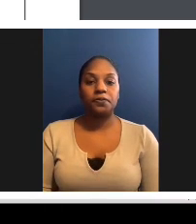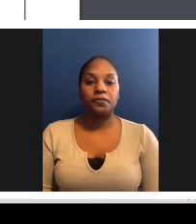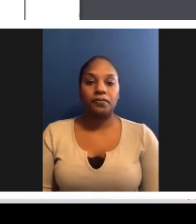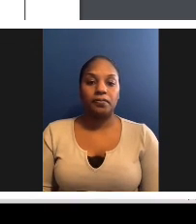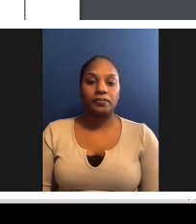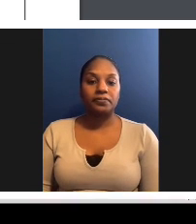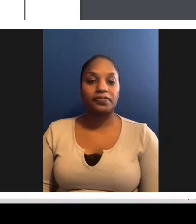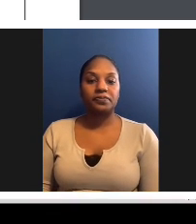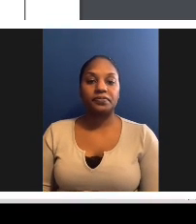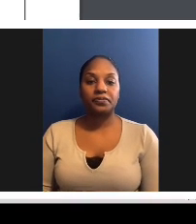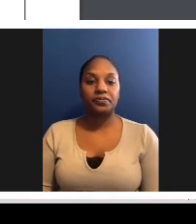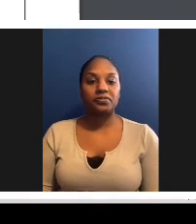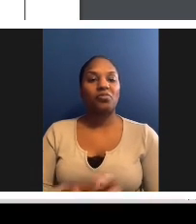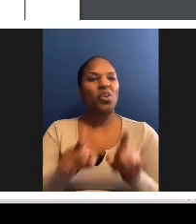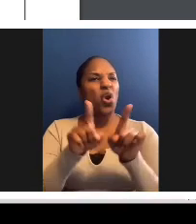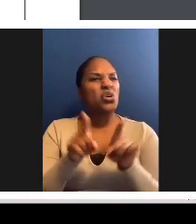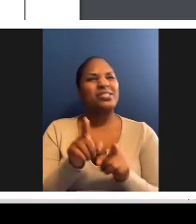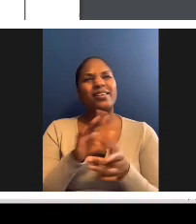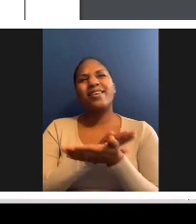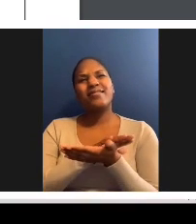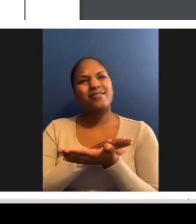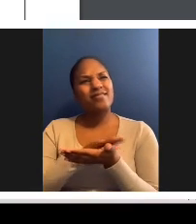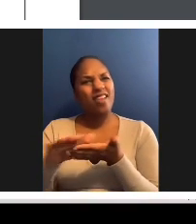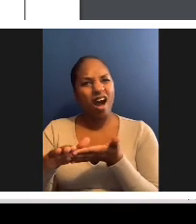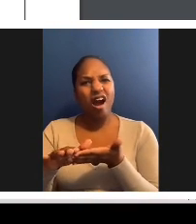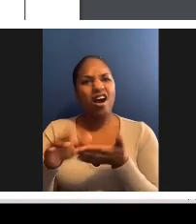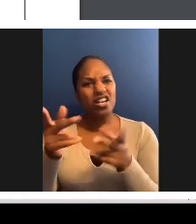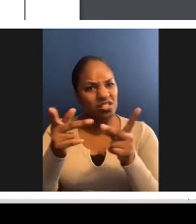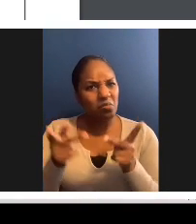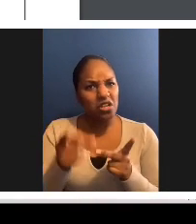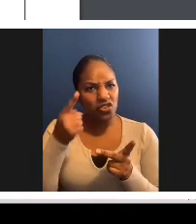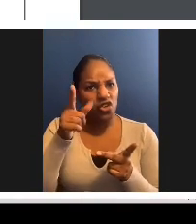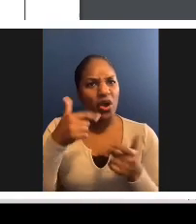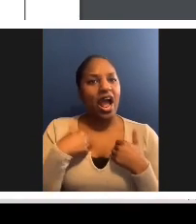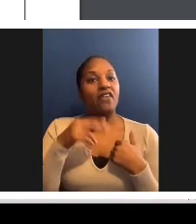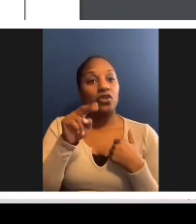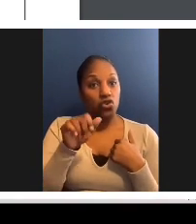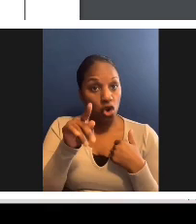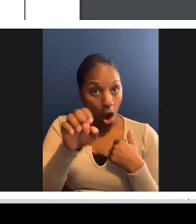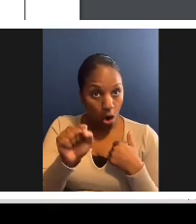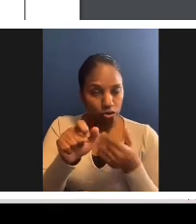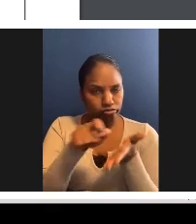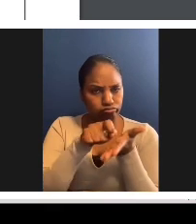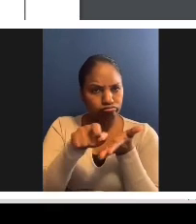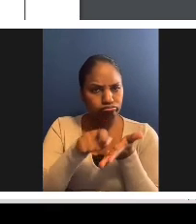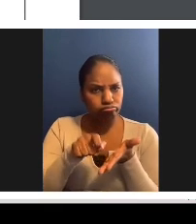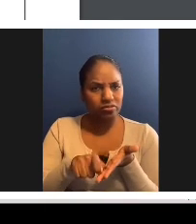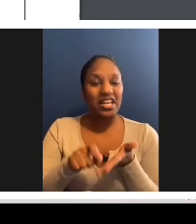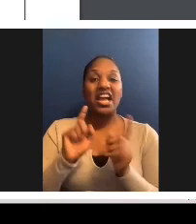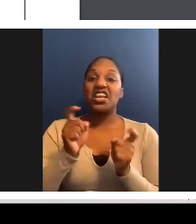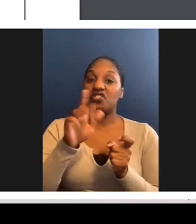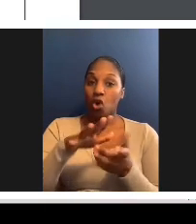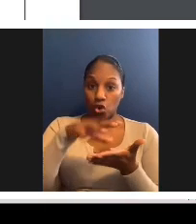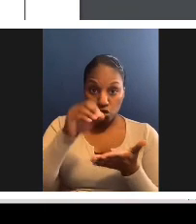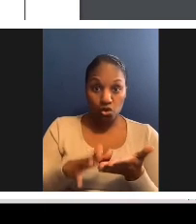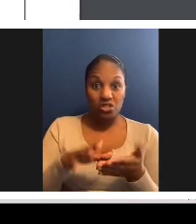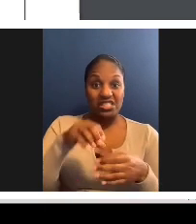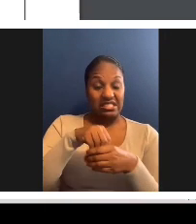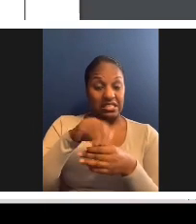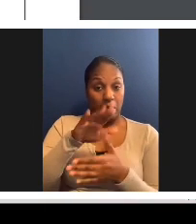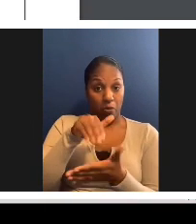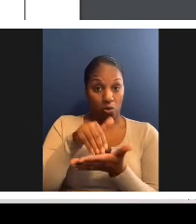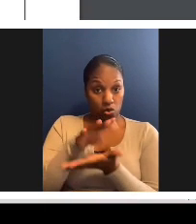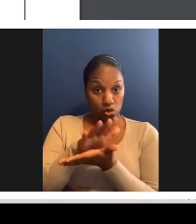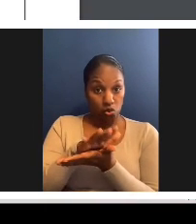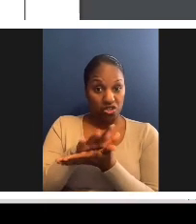And then this is just a nice place for you to have notes. If you would give these to your students in middle school level, then they could write